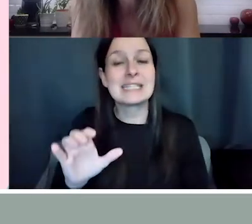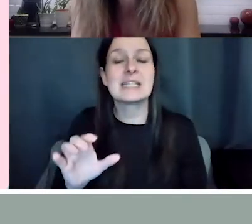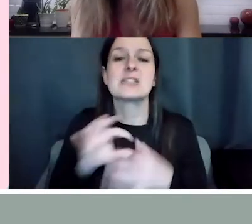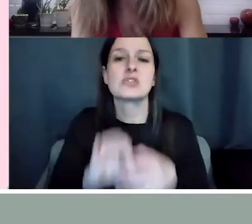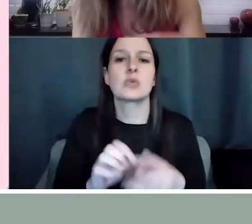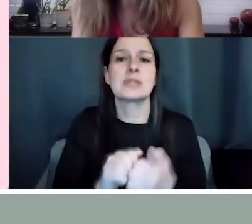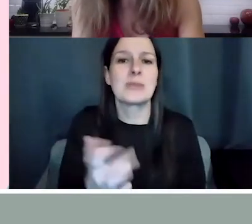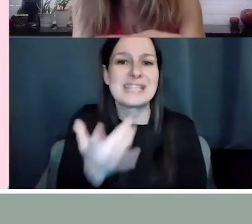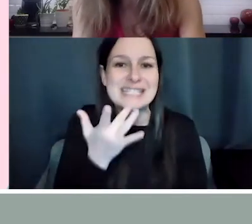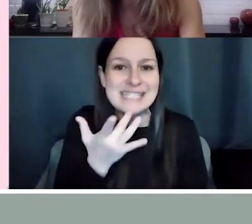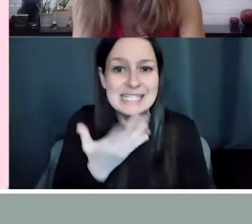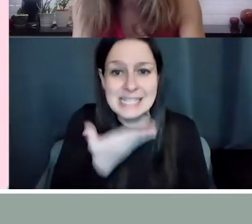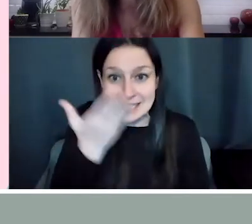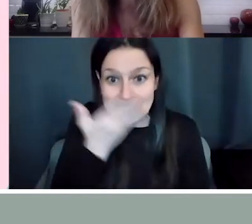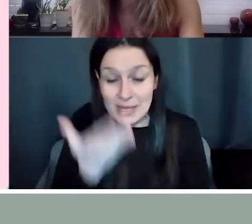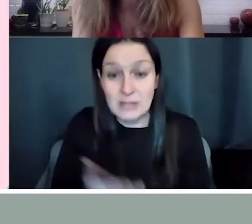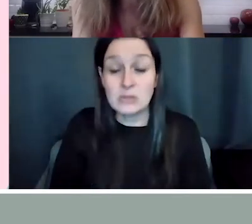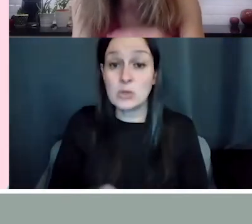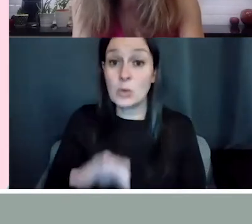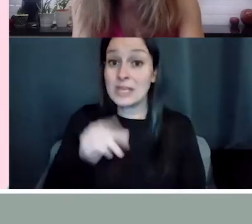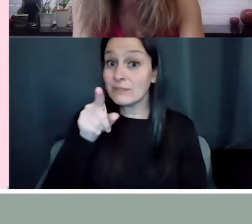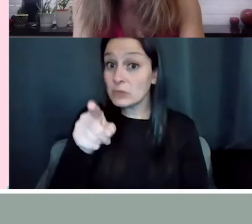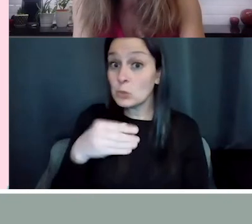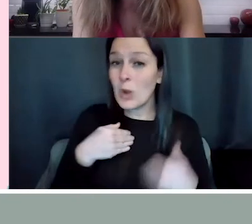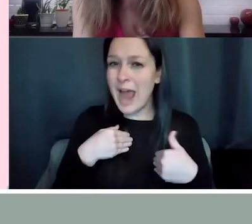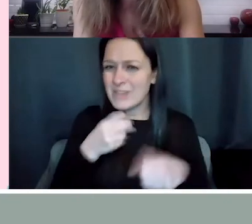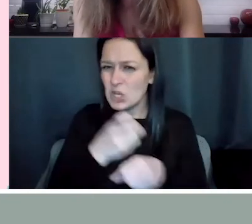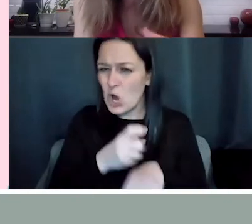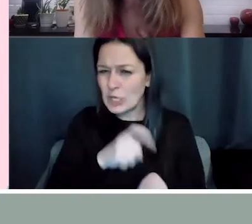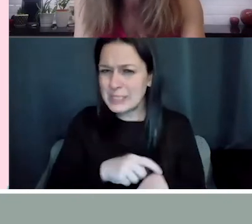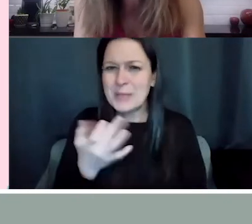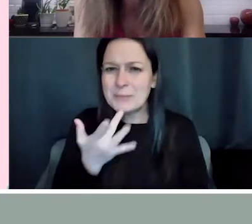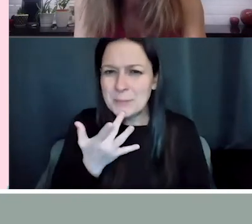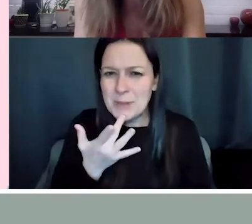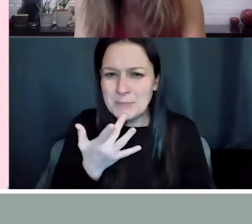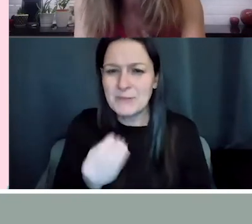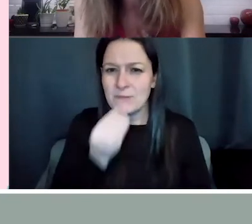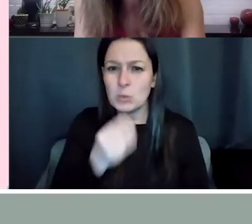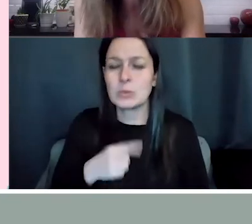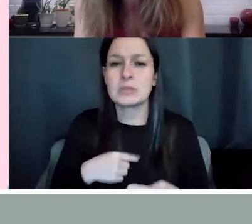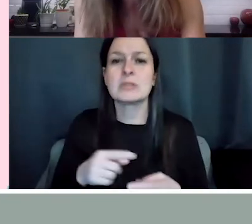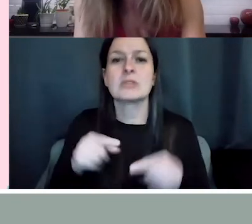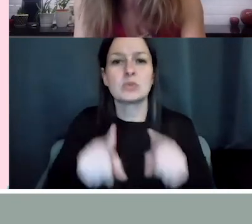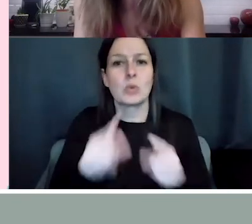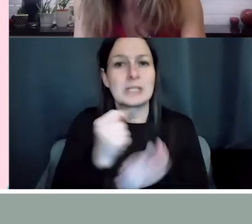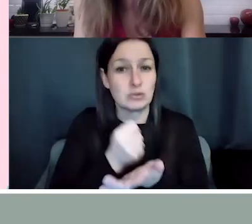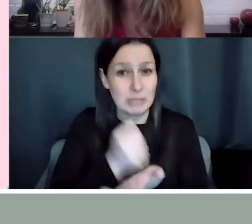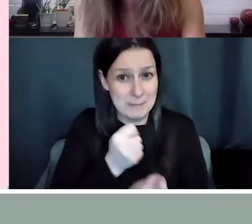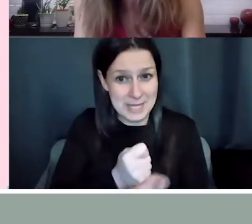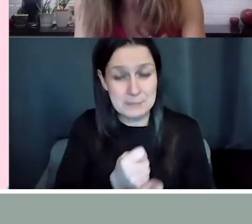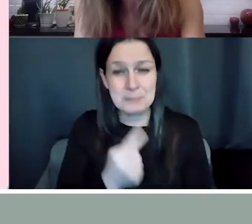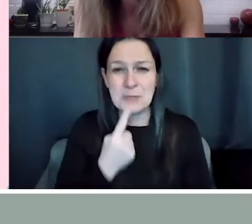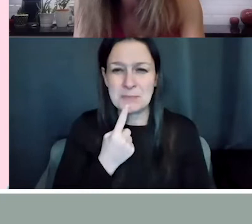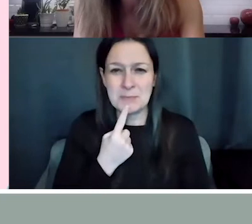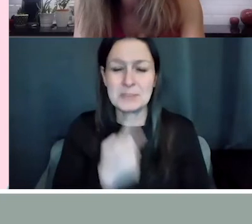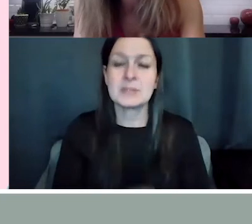and smell. So if you are having difficulty tasting food during treatment, then again,